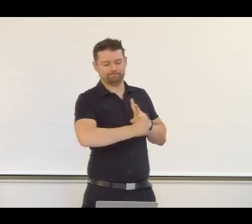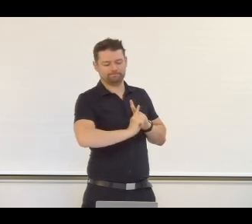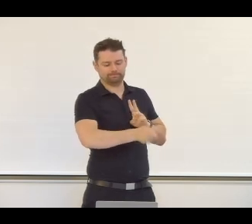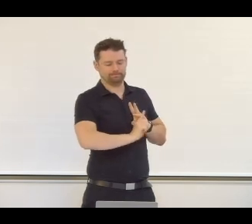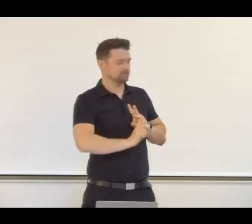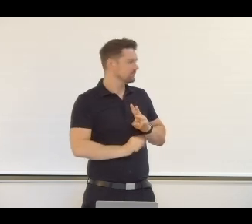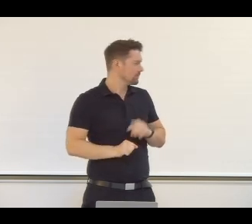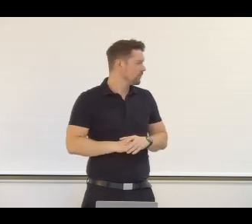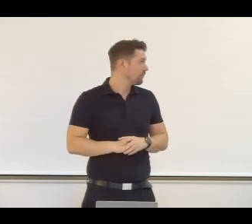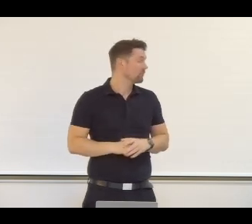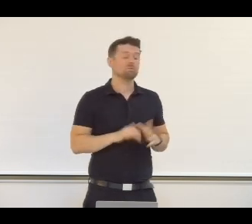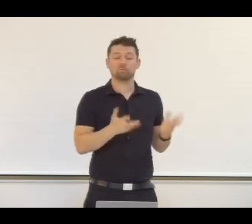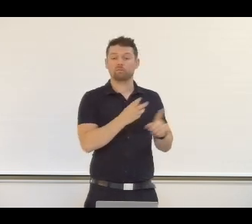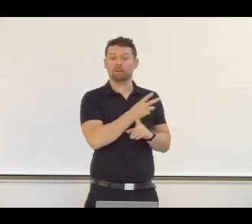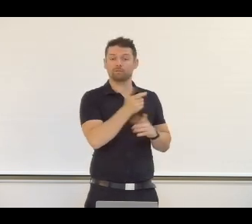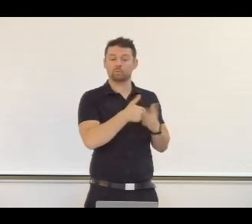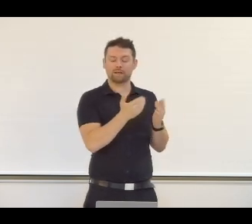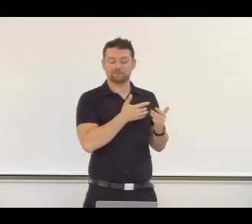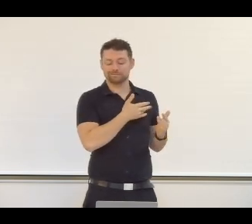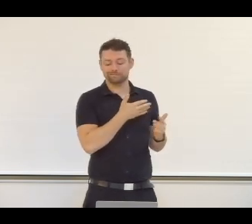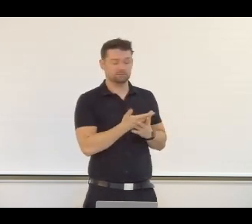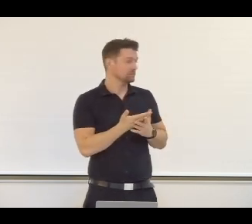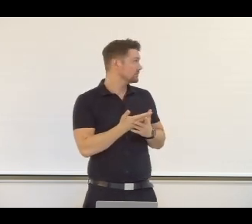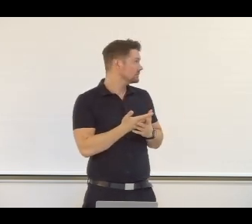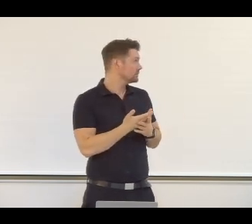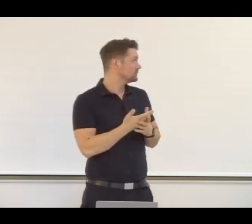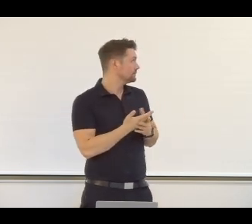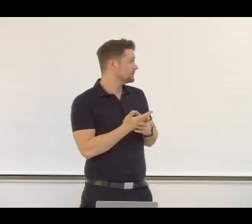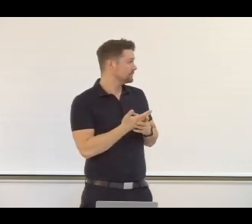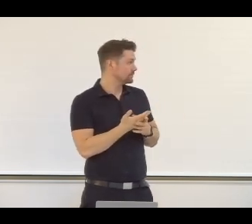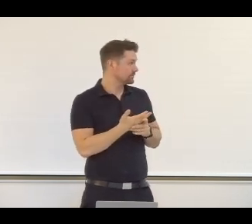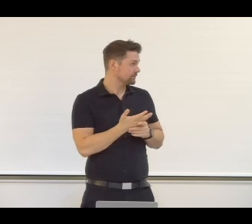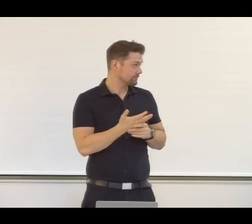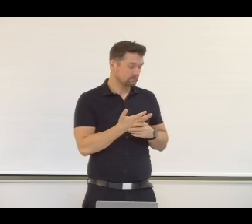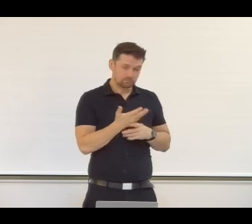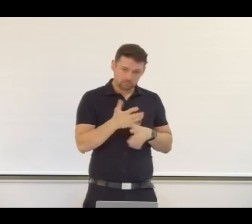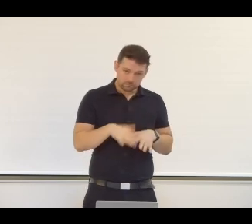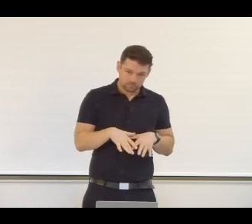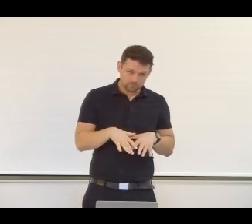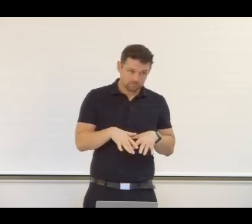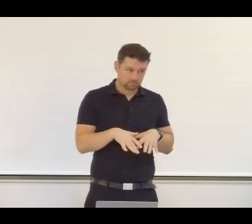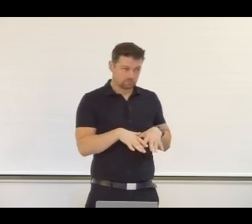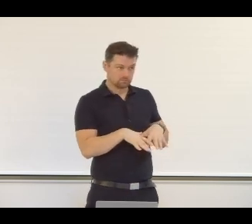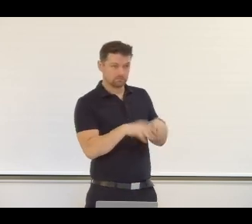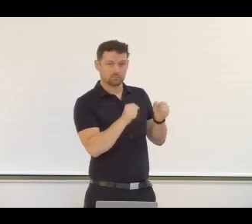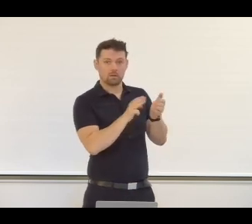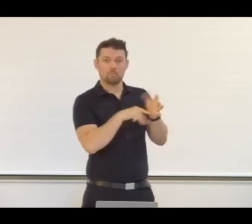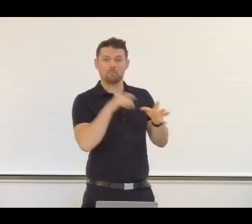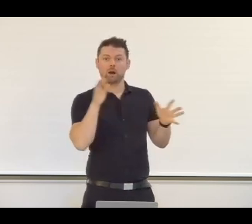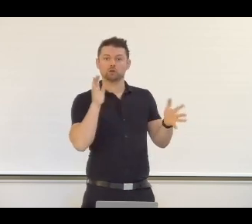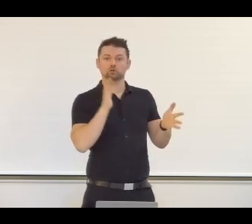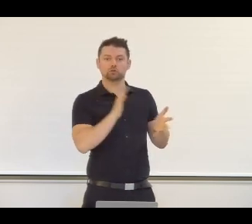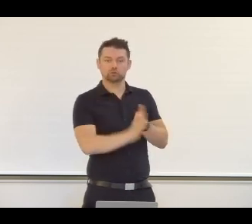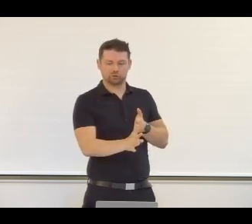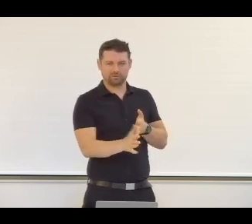Then, a few days later, at the beginning of Mars, but the month this time,